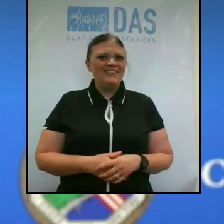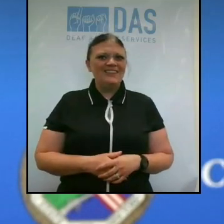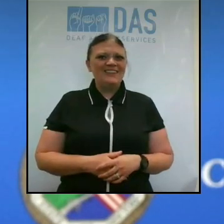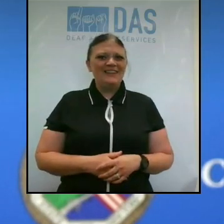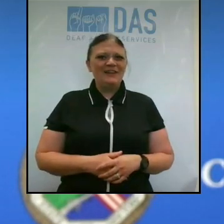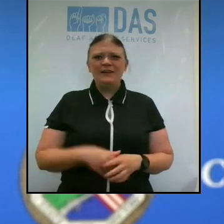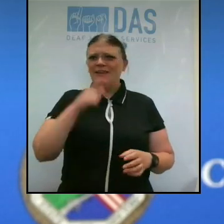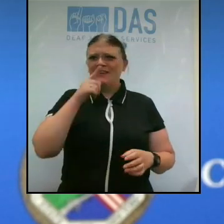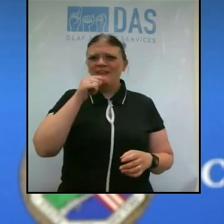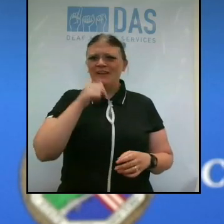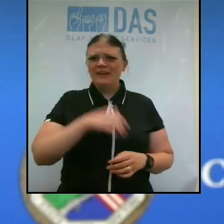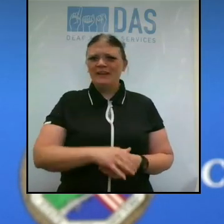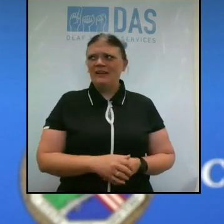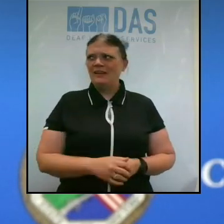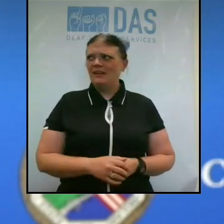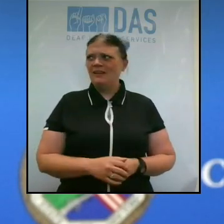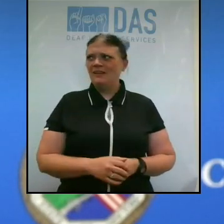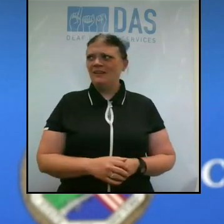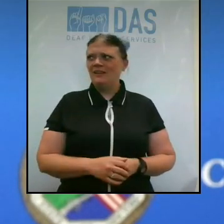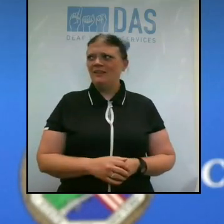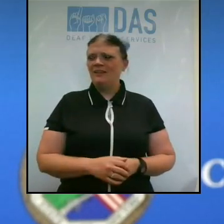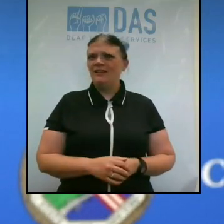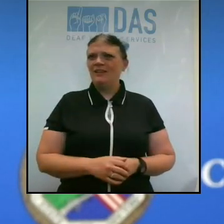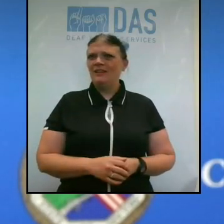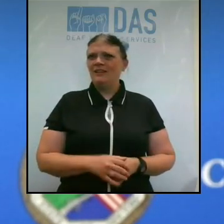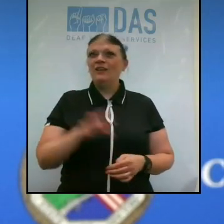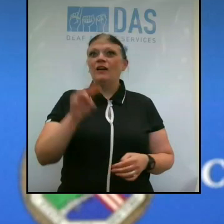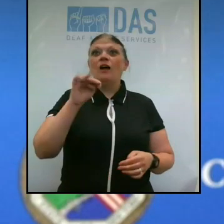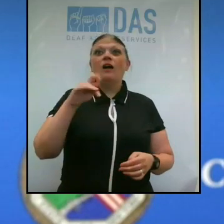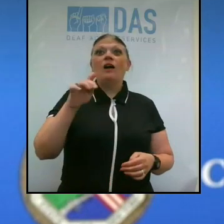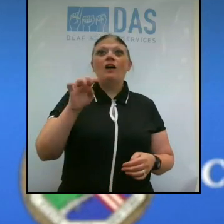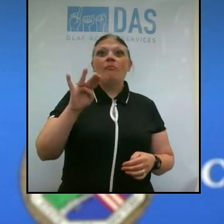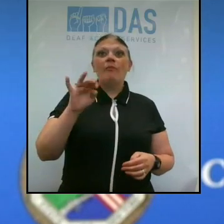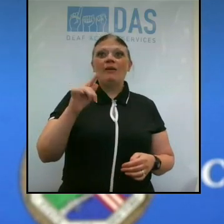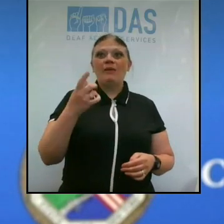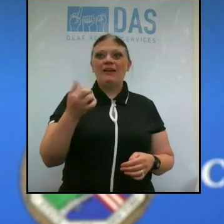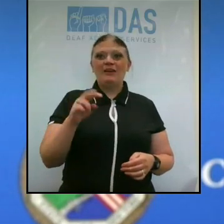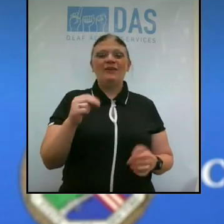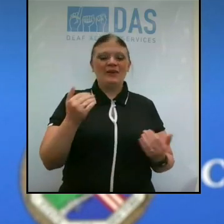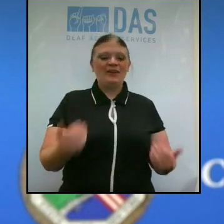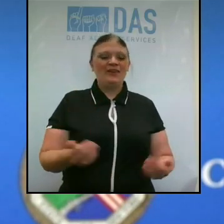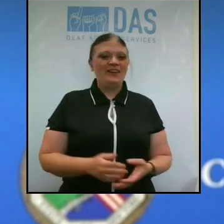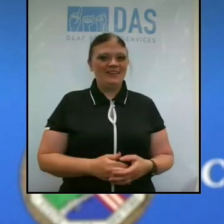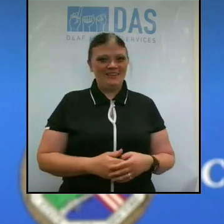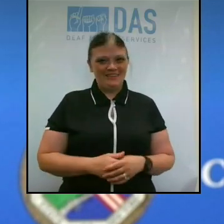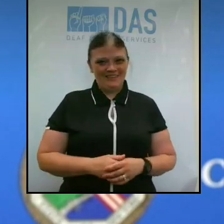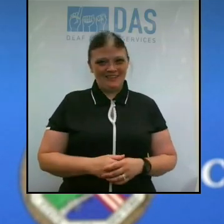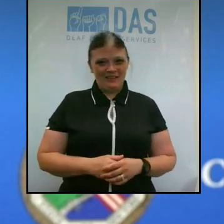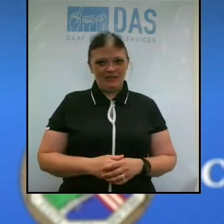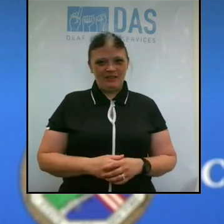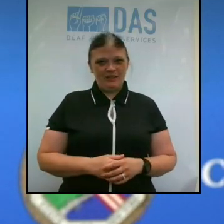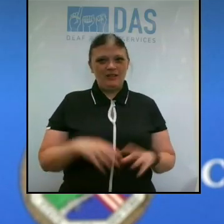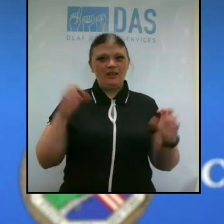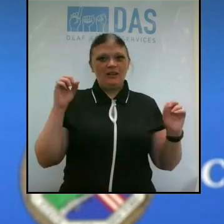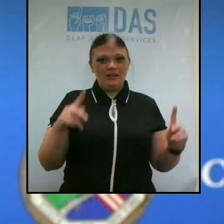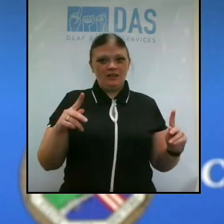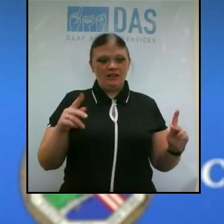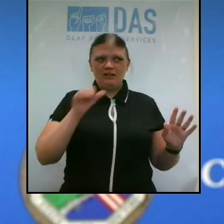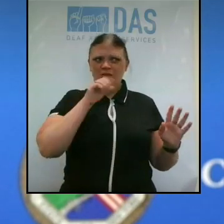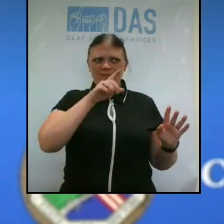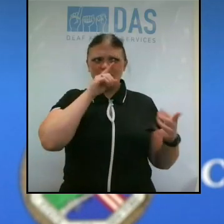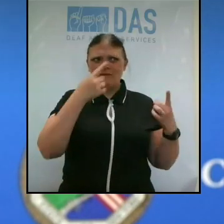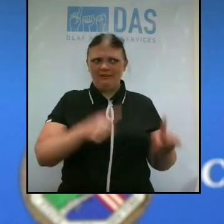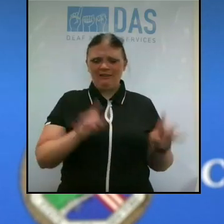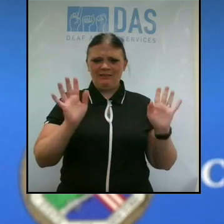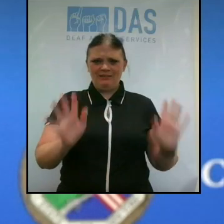Not certain who that was. Hey, this is Mike Baggerman here. Okay, Michael, go ahead. I can hear you now. Okay, not sure what happened